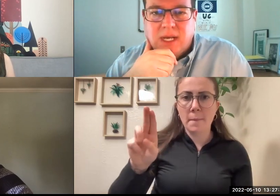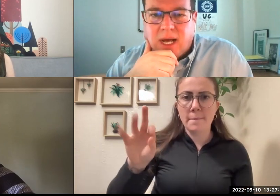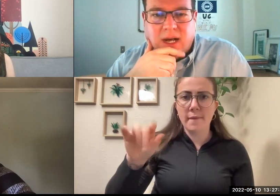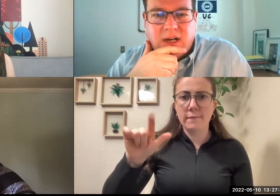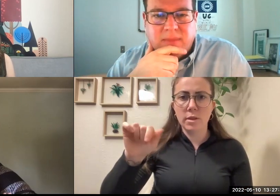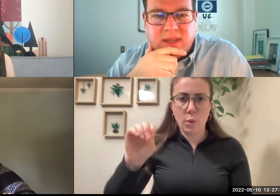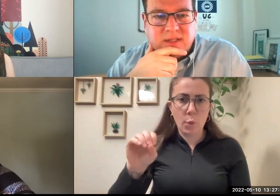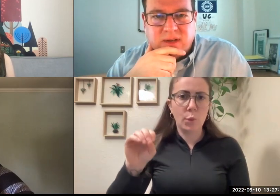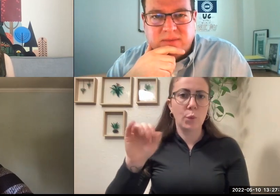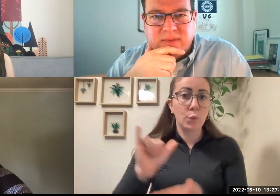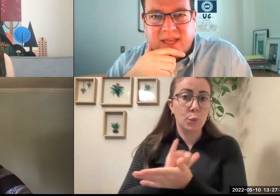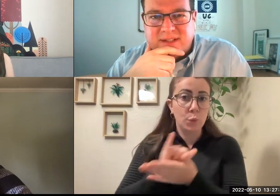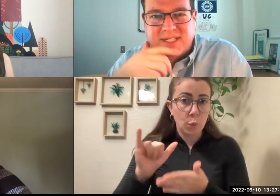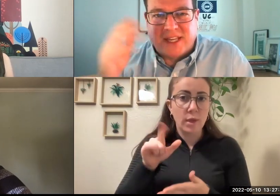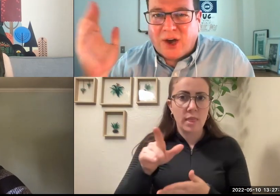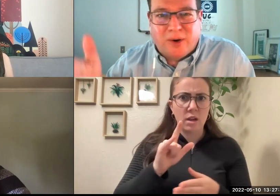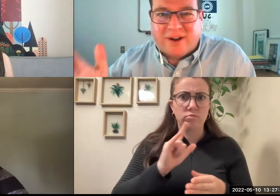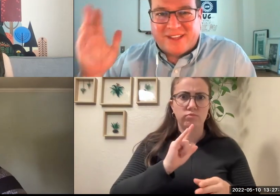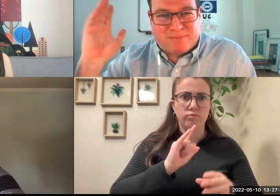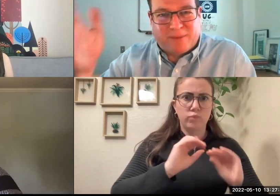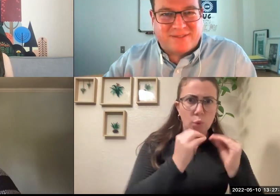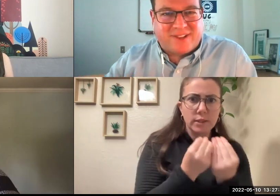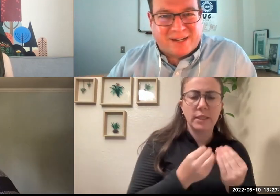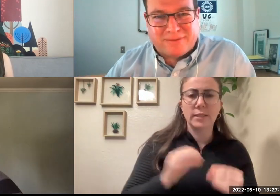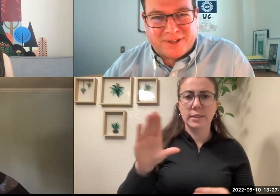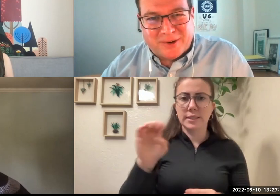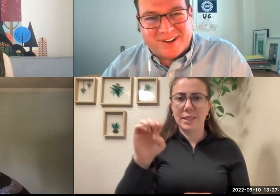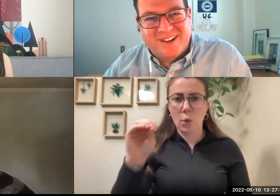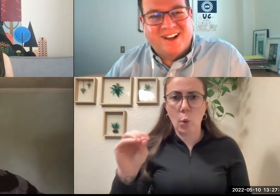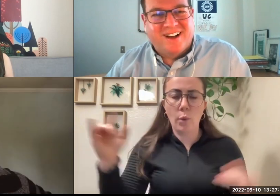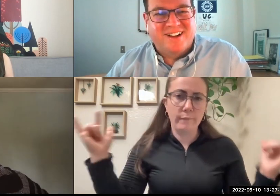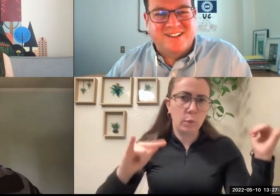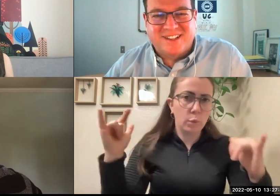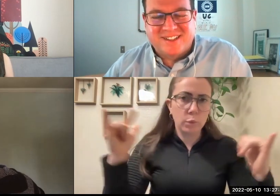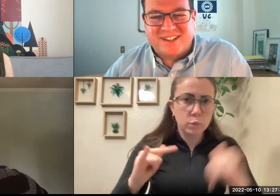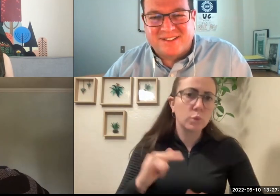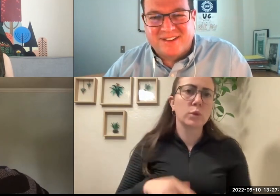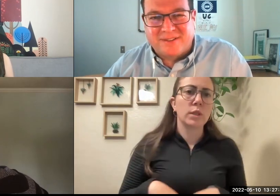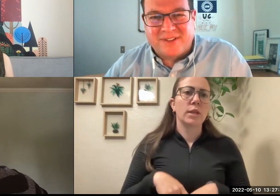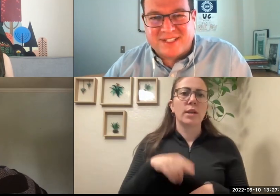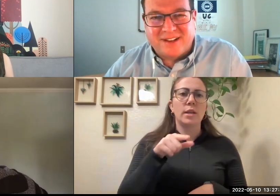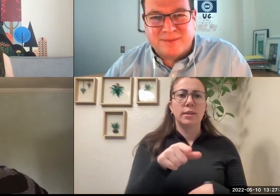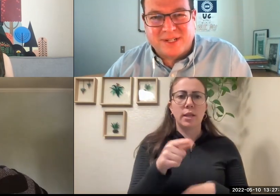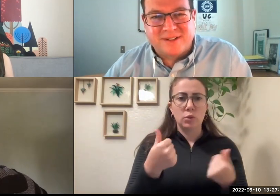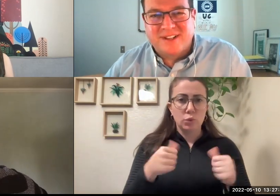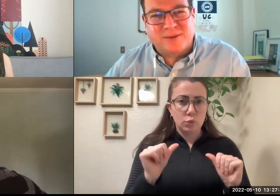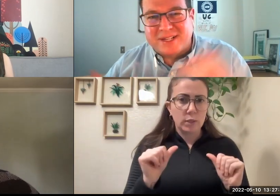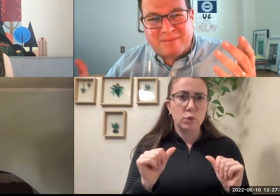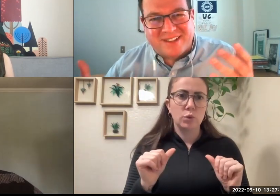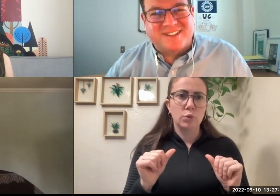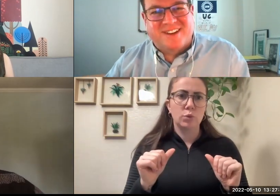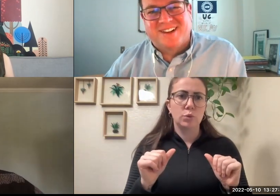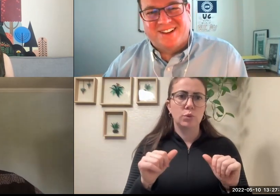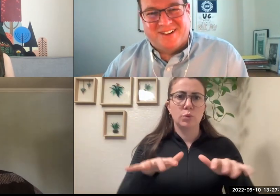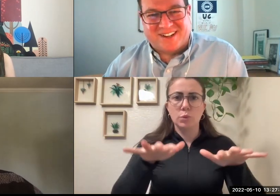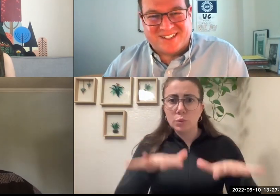folks. And they, you know, they had the CEO and all these bigwigs flying into Buffalo, New York to face down a bunch of 20